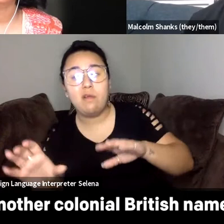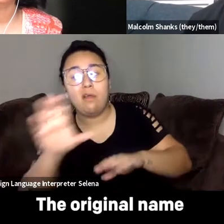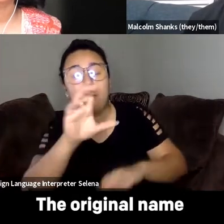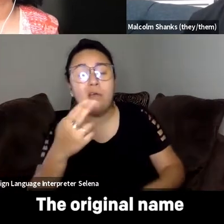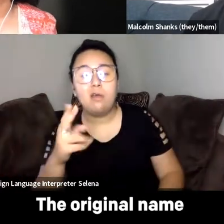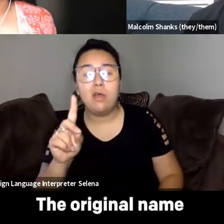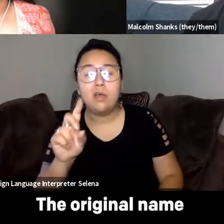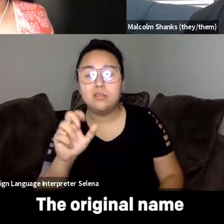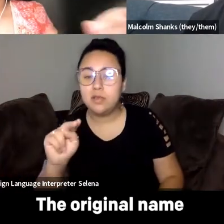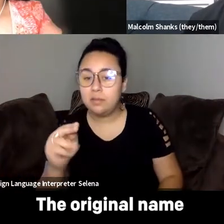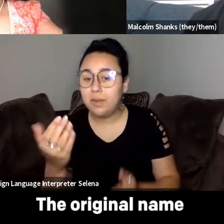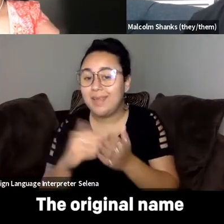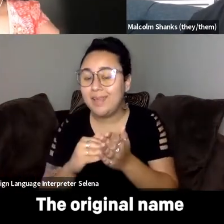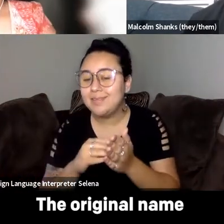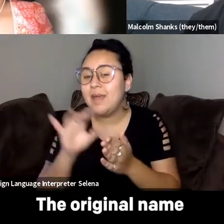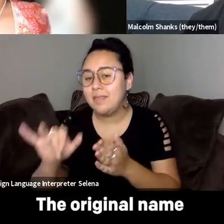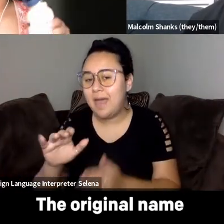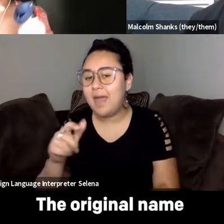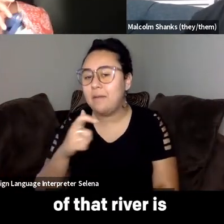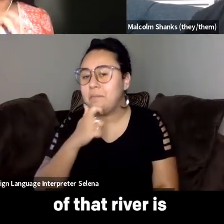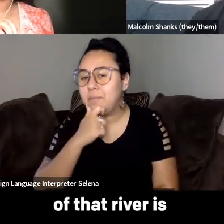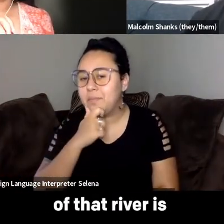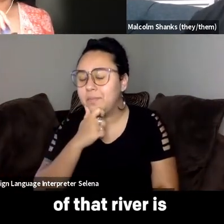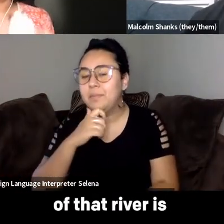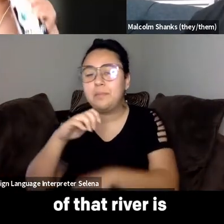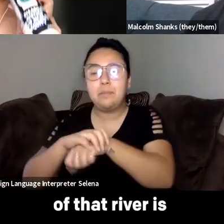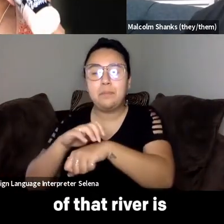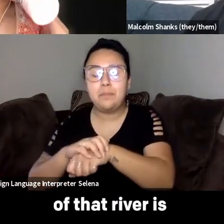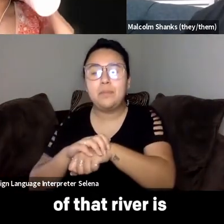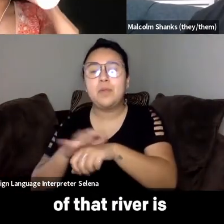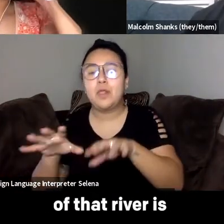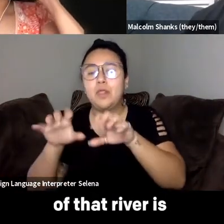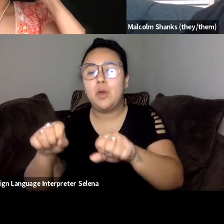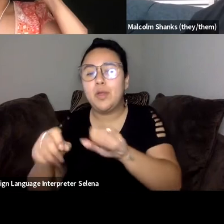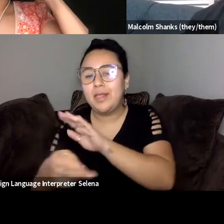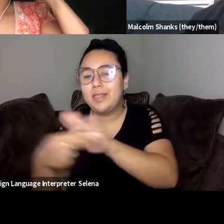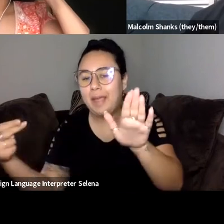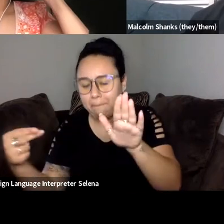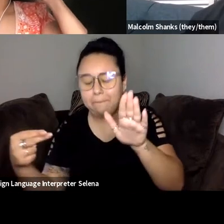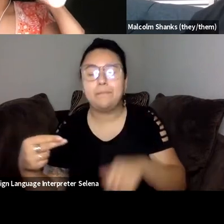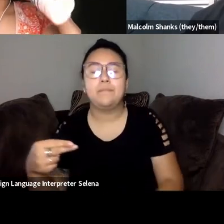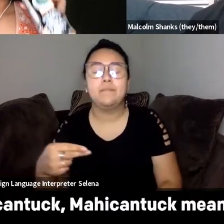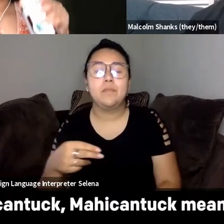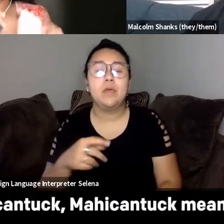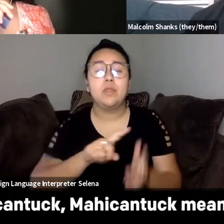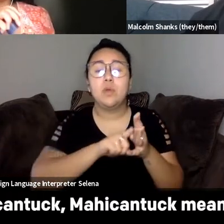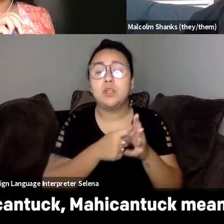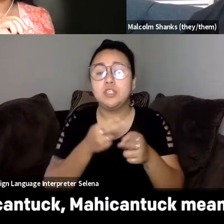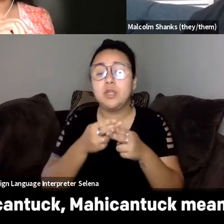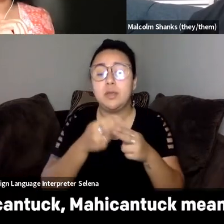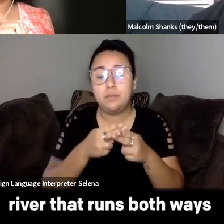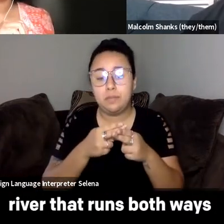another colonial British name. The original name of that river is